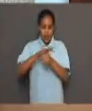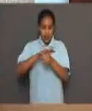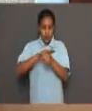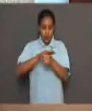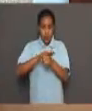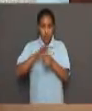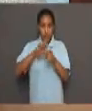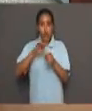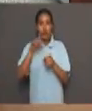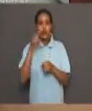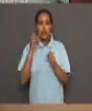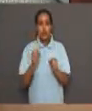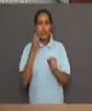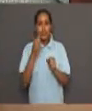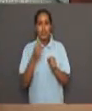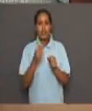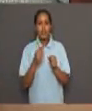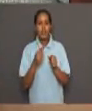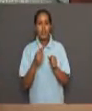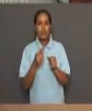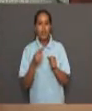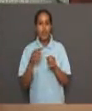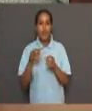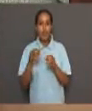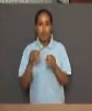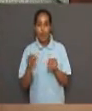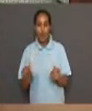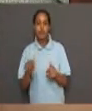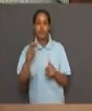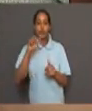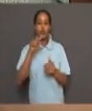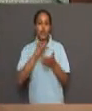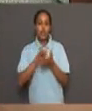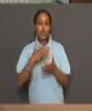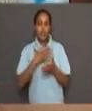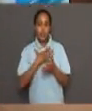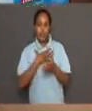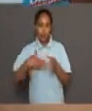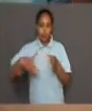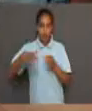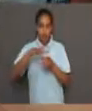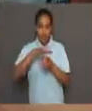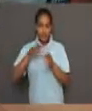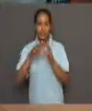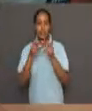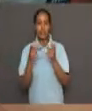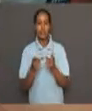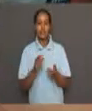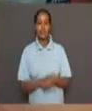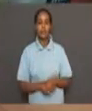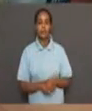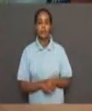you can see the silvery white molten sodium that has floated to the surface.